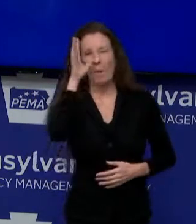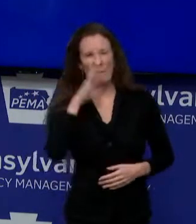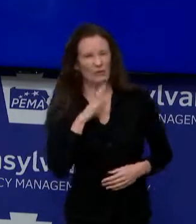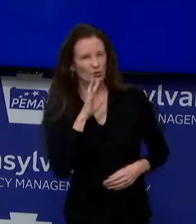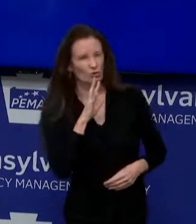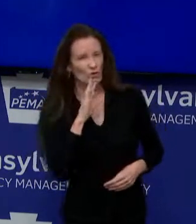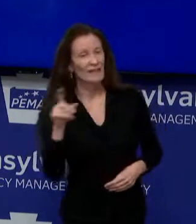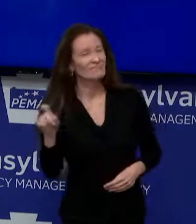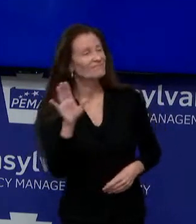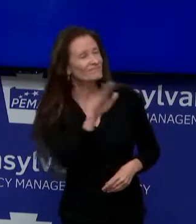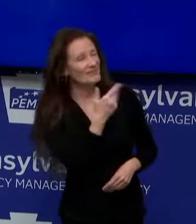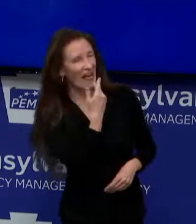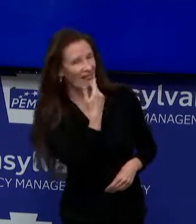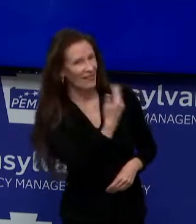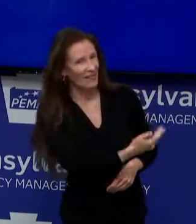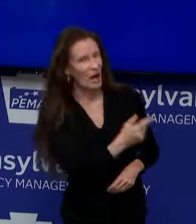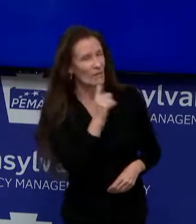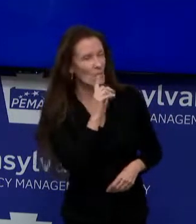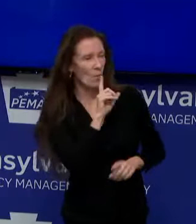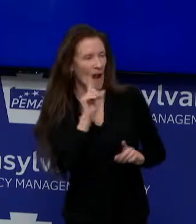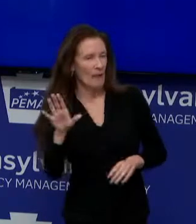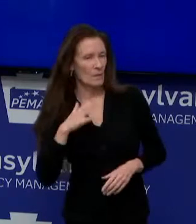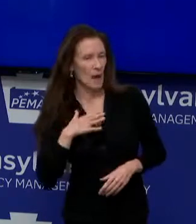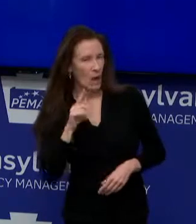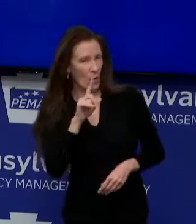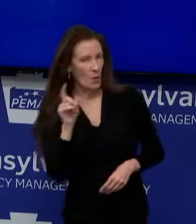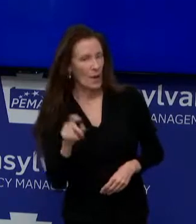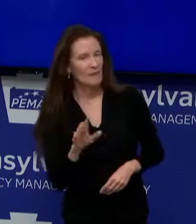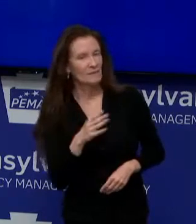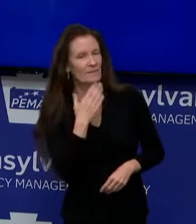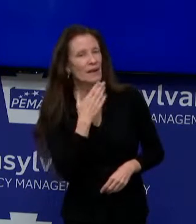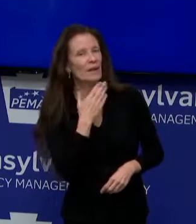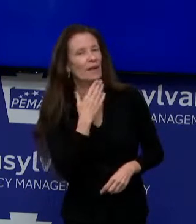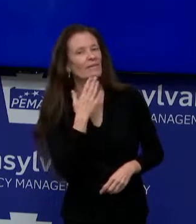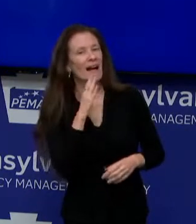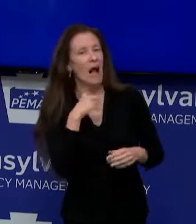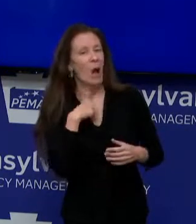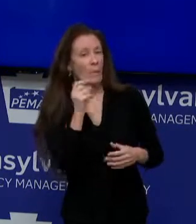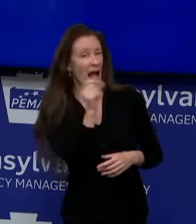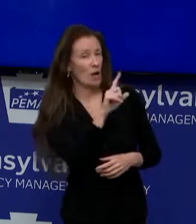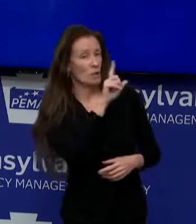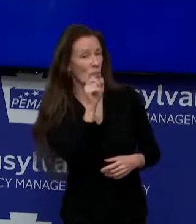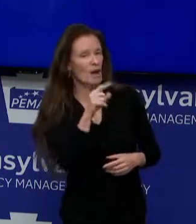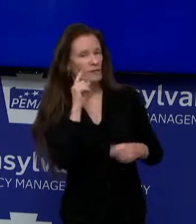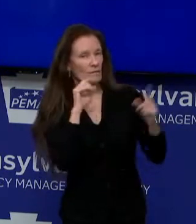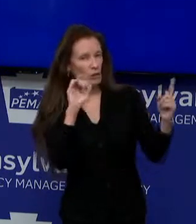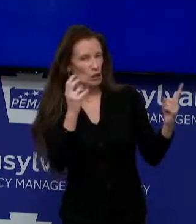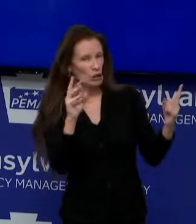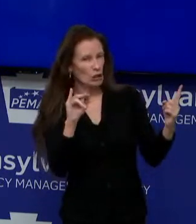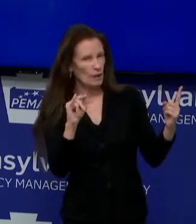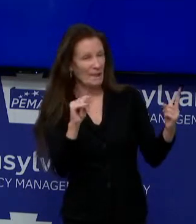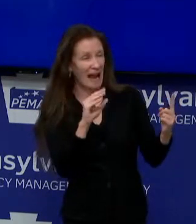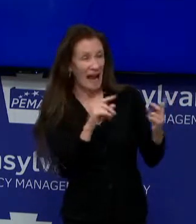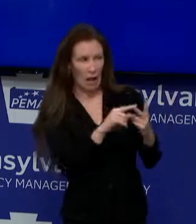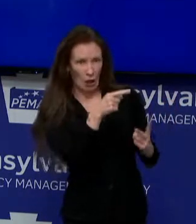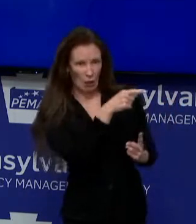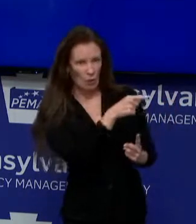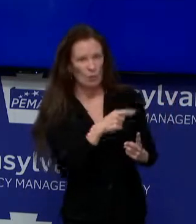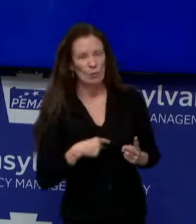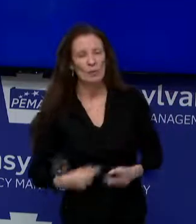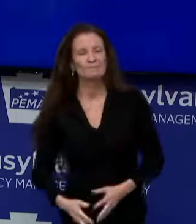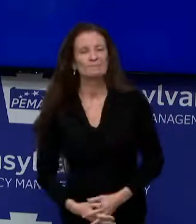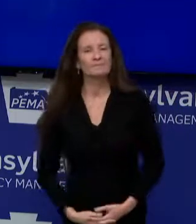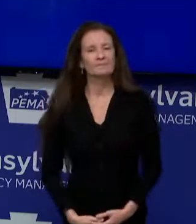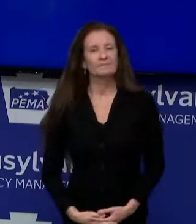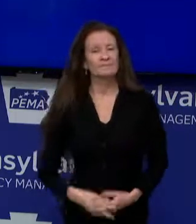question. It's really for the Secretary and for Commissioner Schmidt. In the wake of this election, there's been